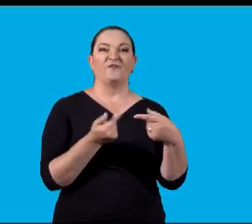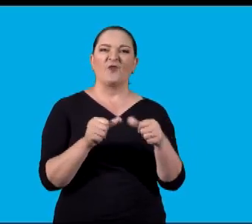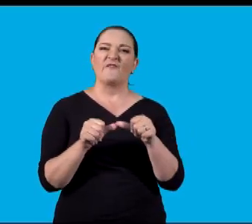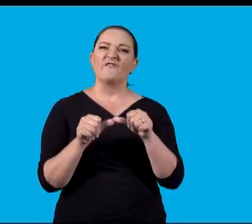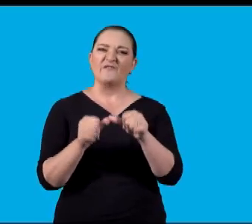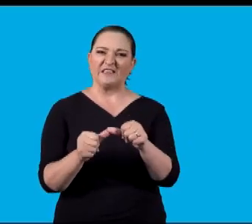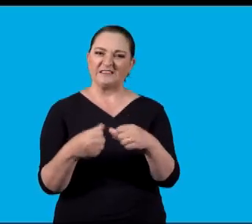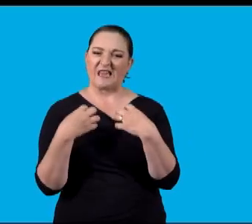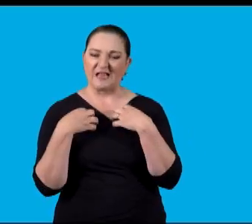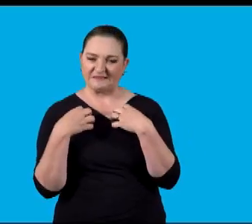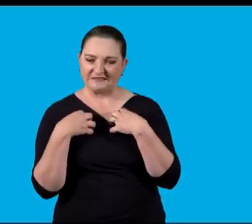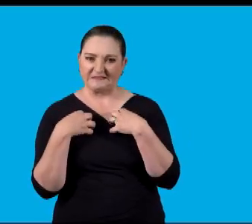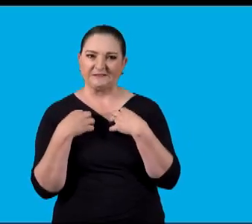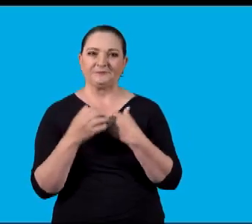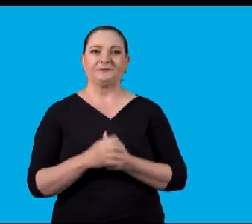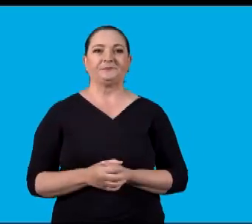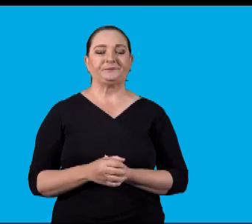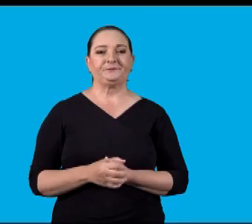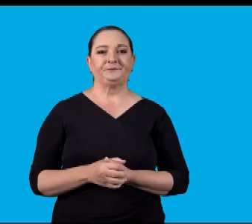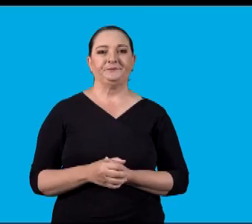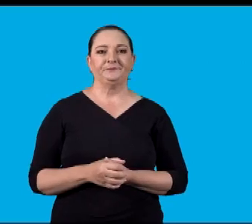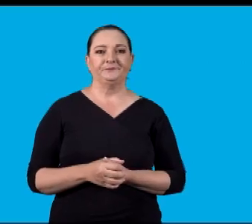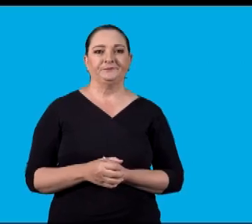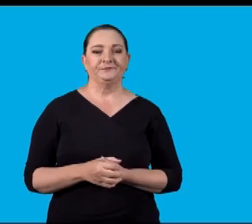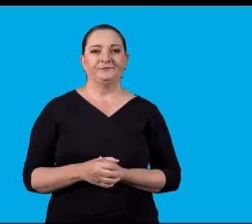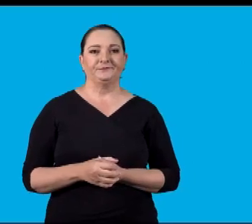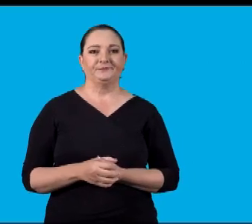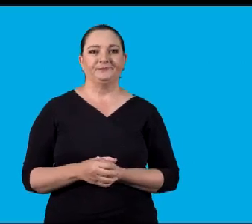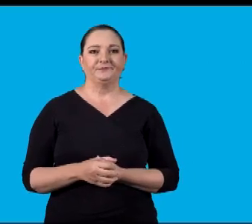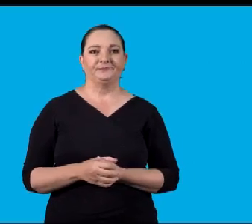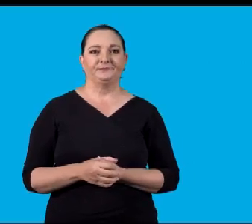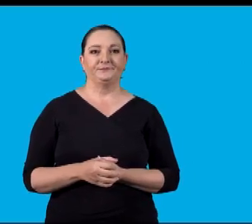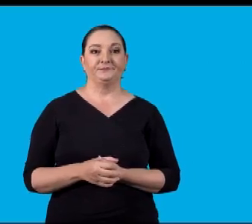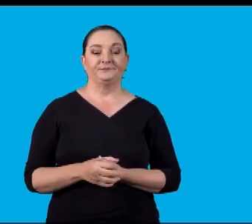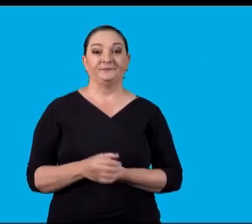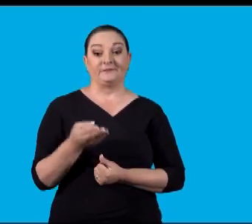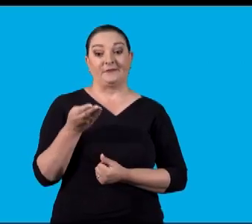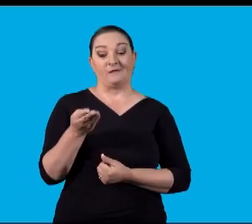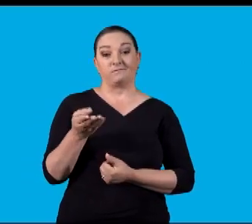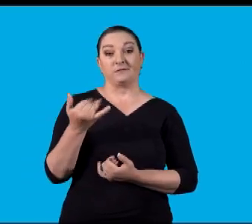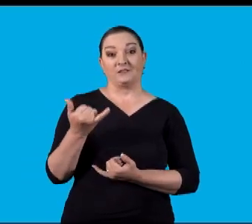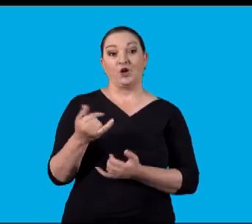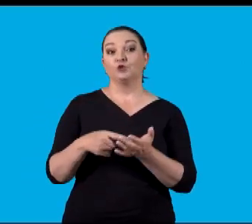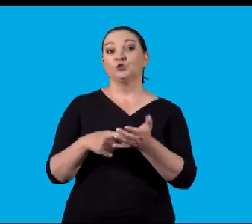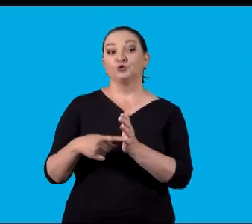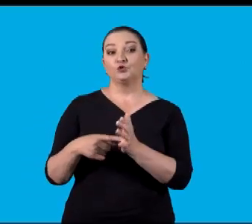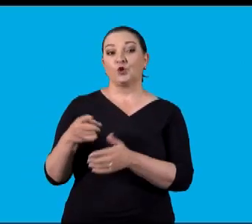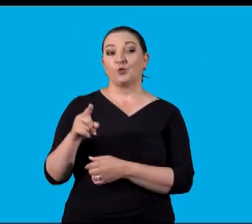of fixed assets. All right, the purchase of fixed assets. Here I'm now going to show